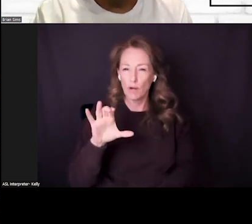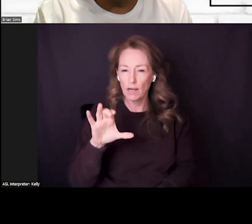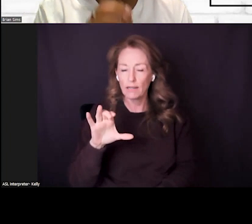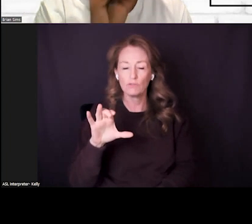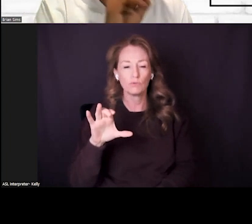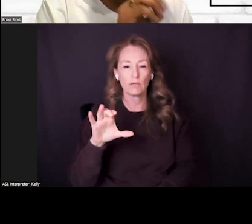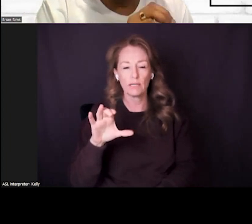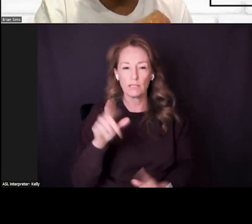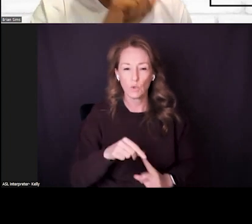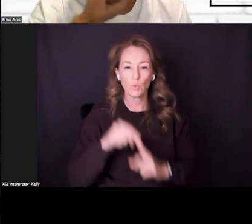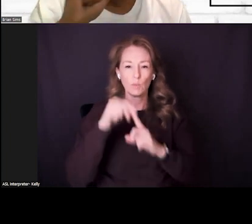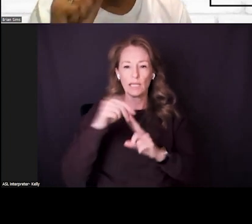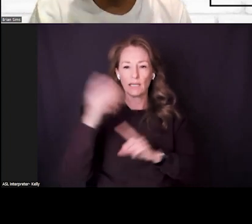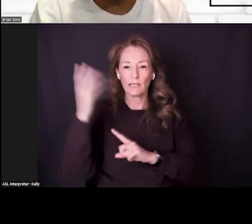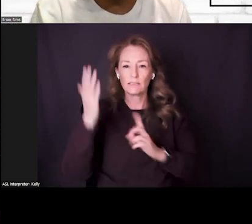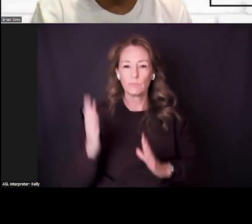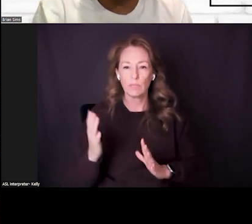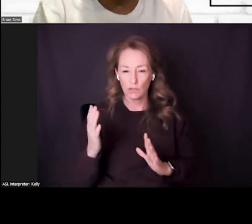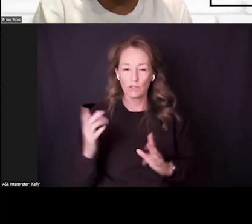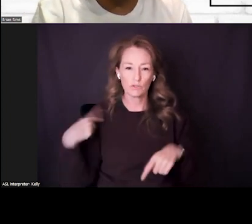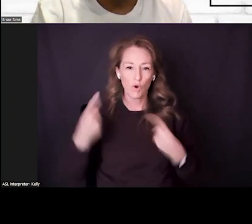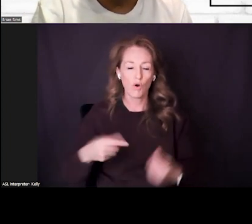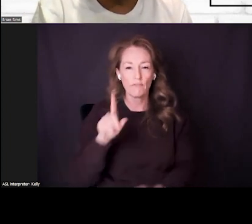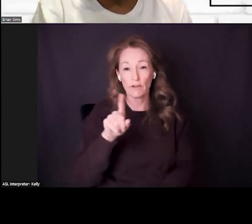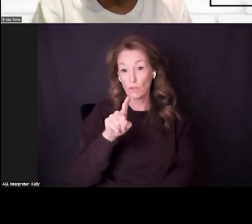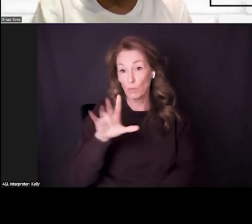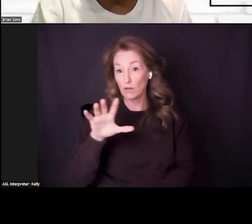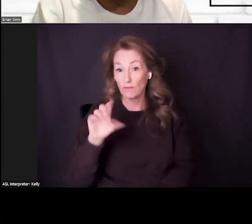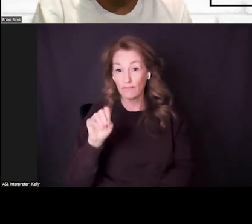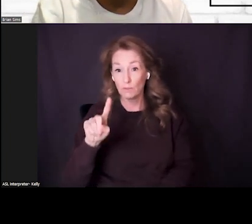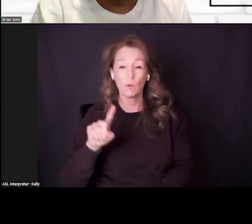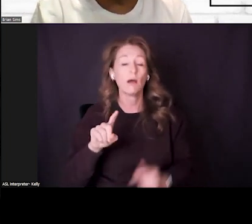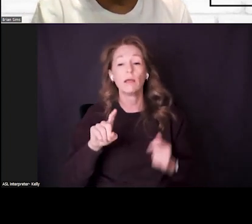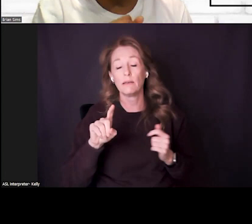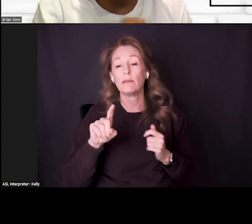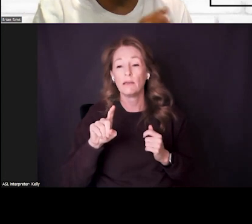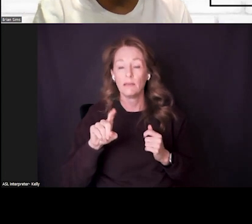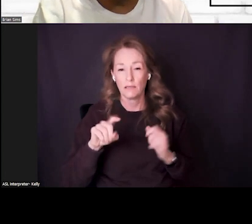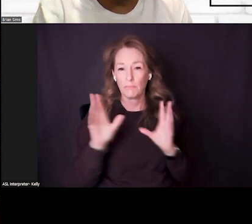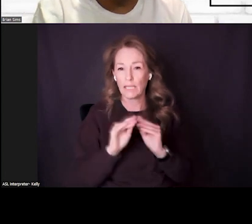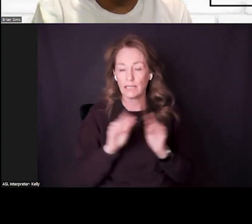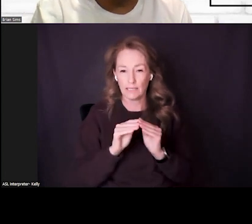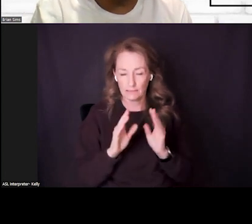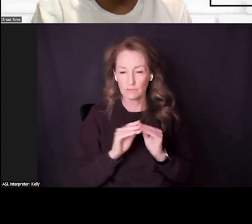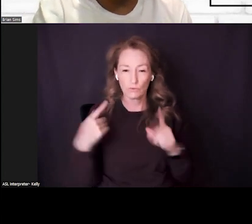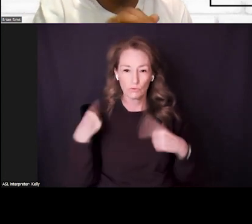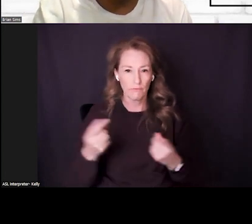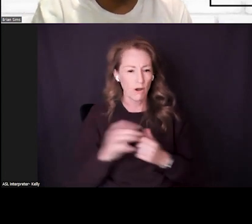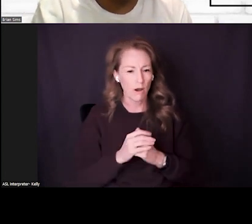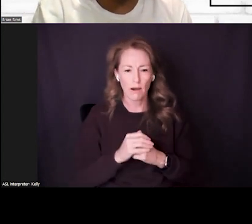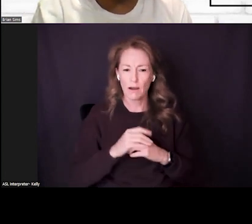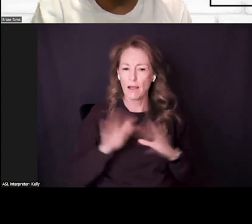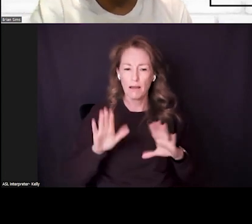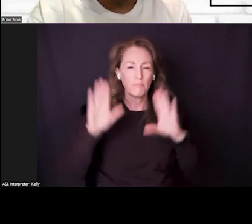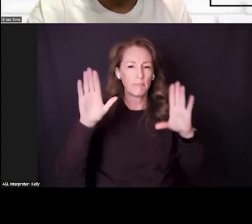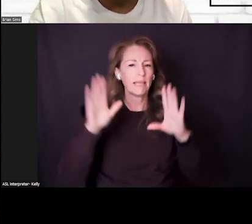speakers over the 150 or 151 episodes that we've had thus far. Just phenomenal number of individuals. And as the next